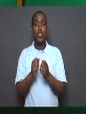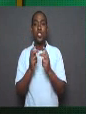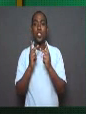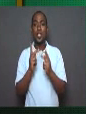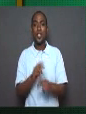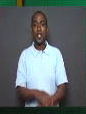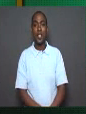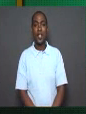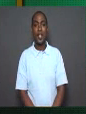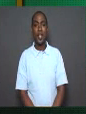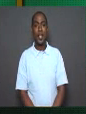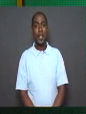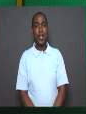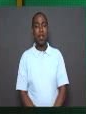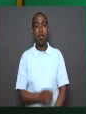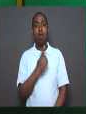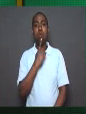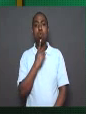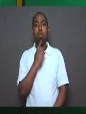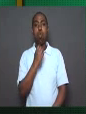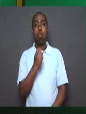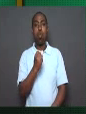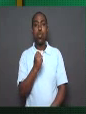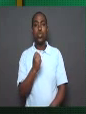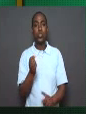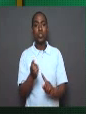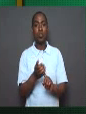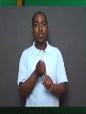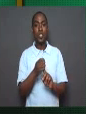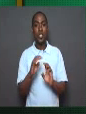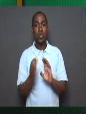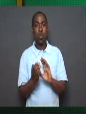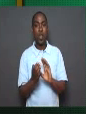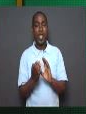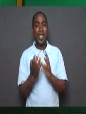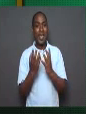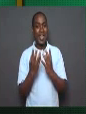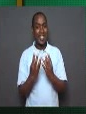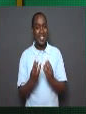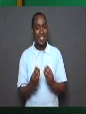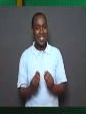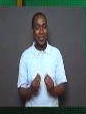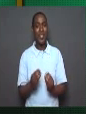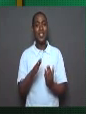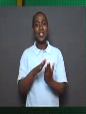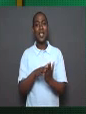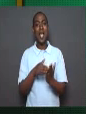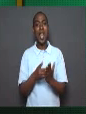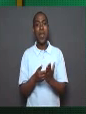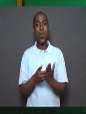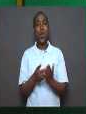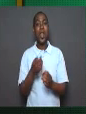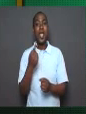If it contains glucose, it will gradually change colors from green